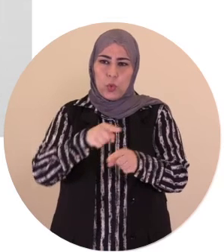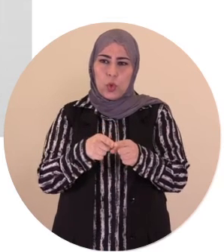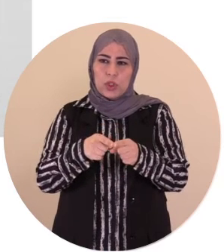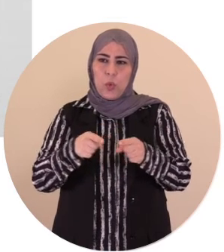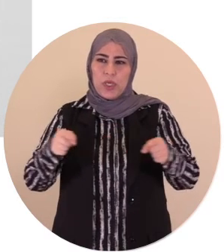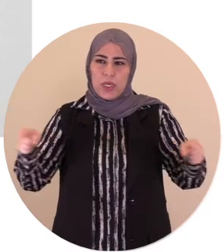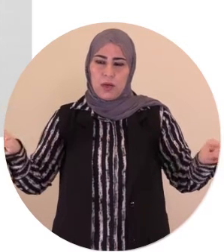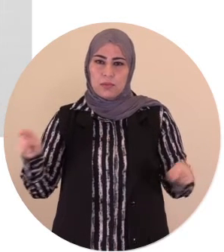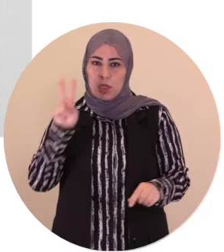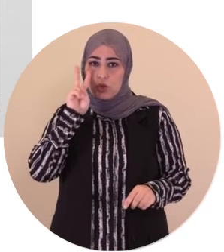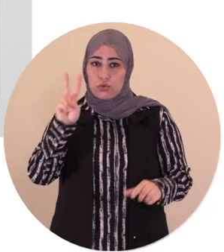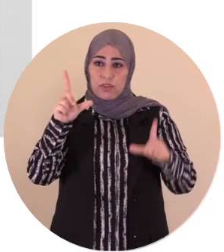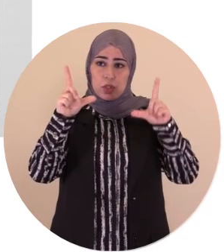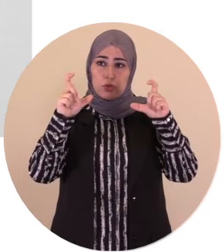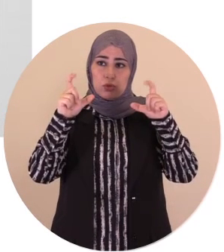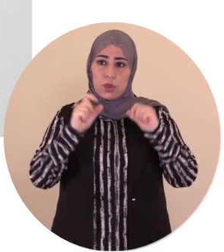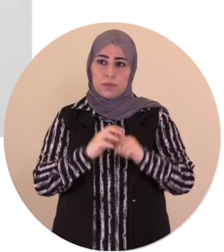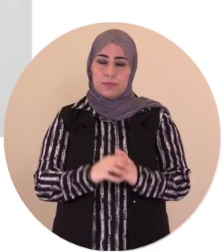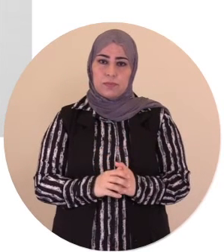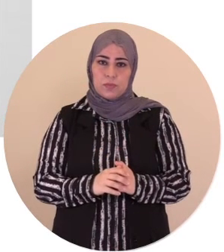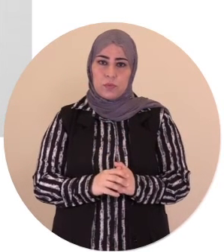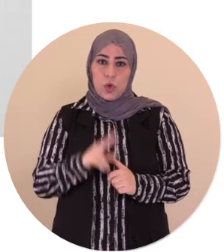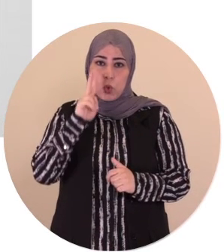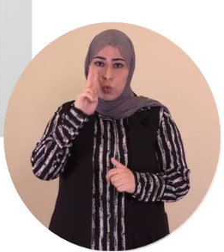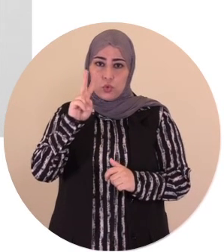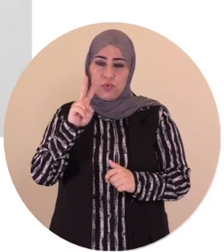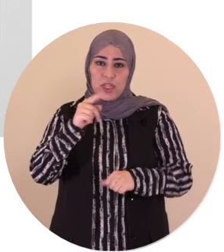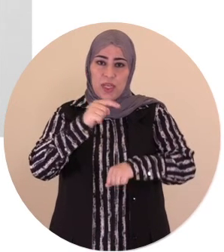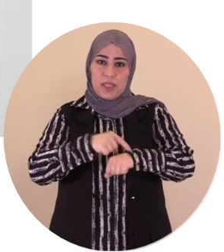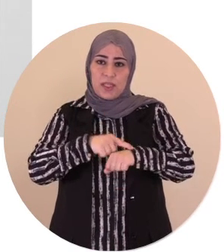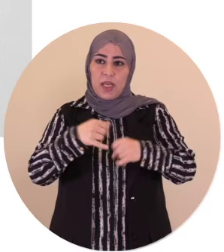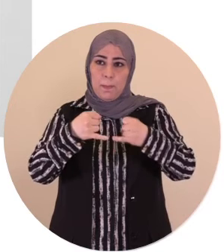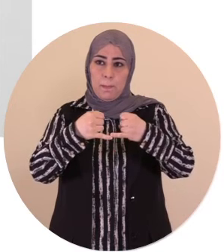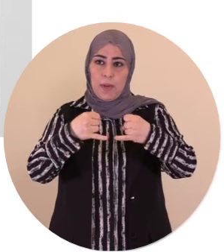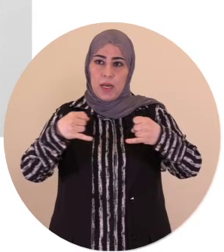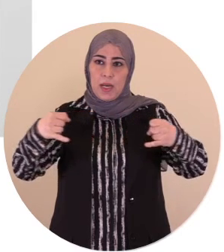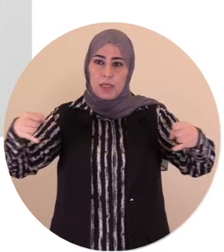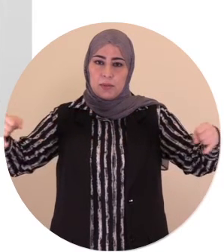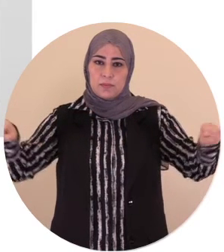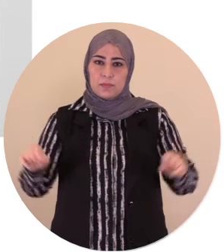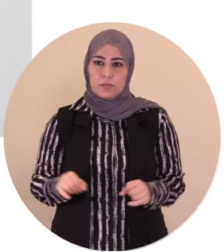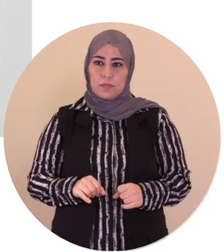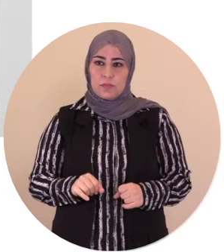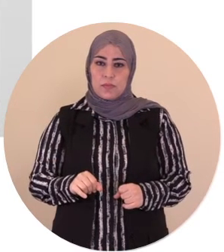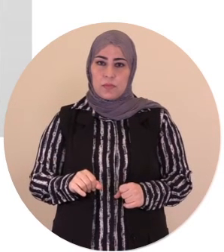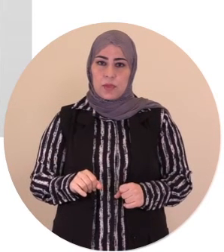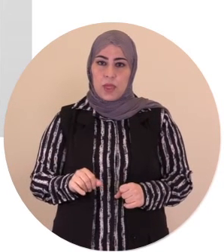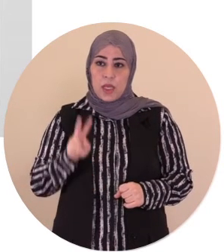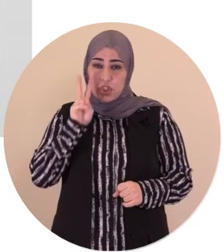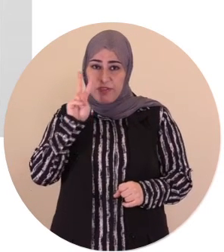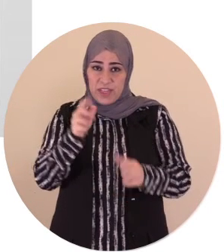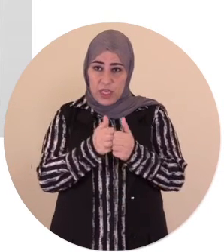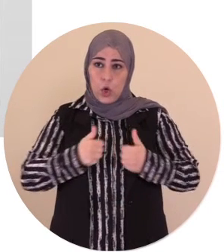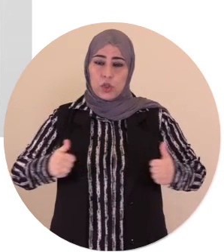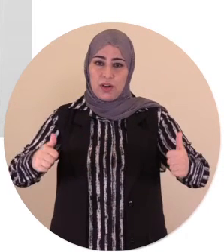Yes, exactly. So let's look at this timeline. Here is a family. They had been talking for over an hour. So